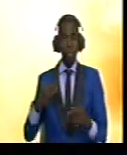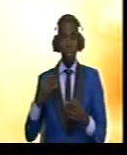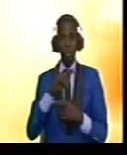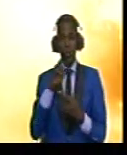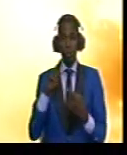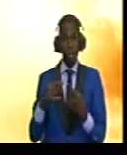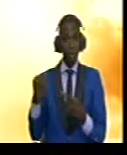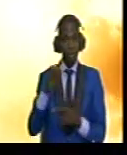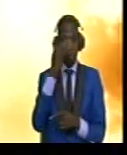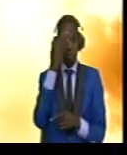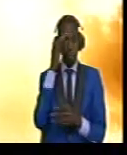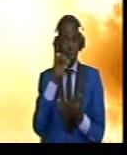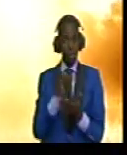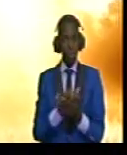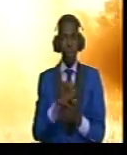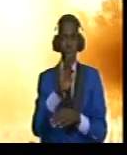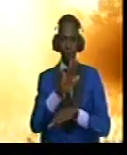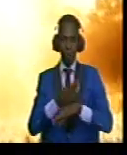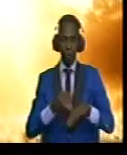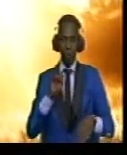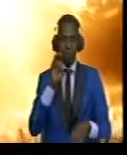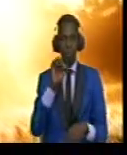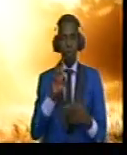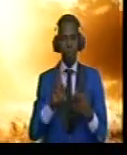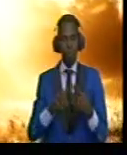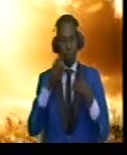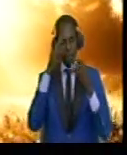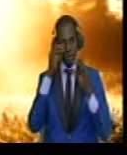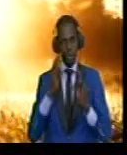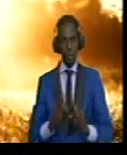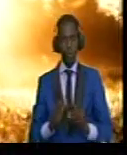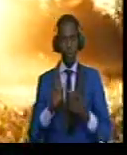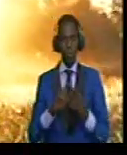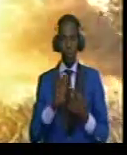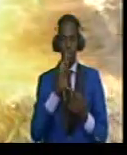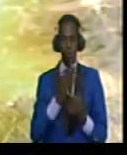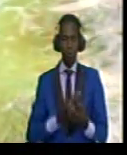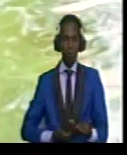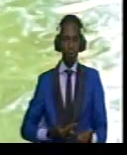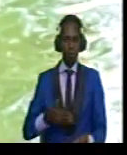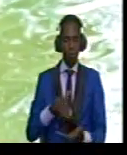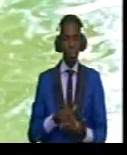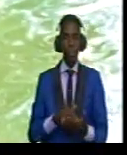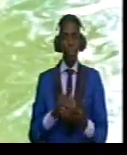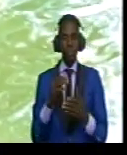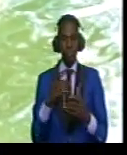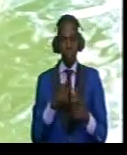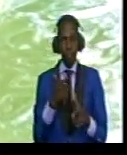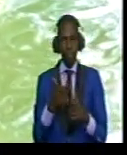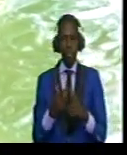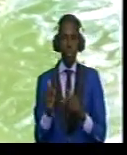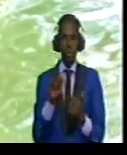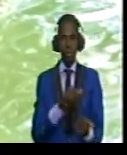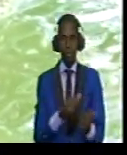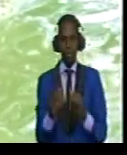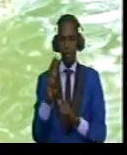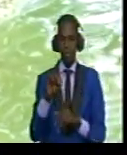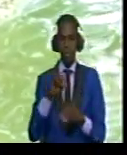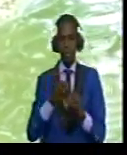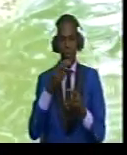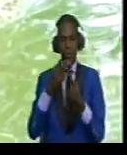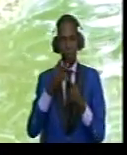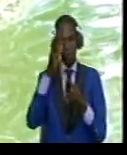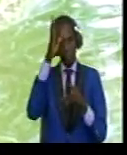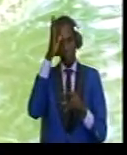a decision. And then after they come to a decision and they are born again, and they give their lives to the Lord, baptize them in the name of the Father and